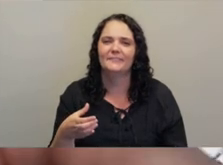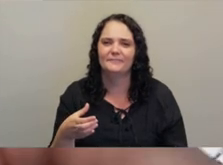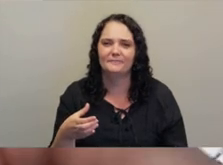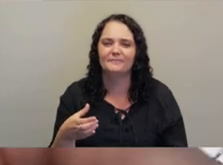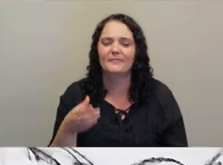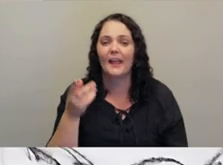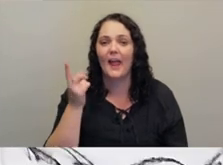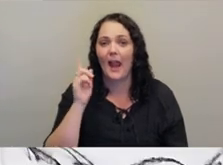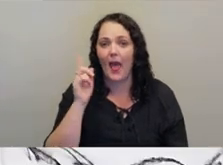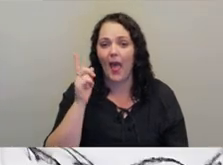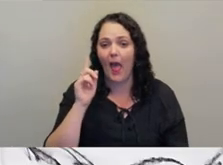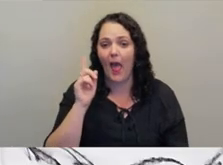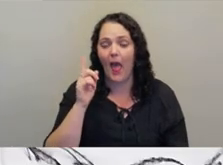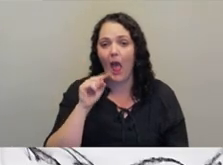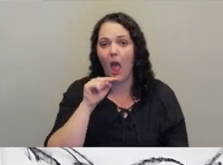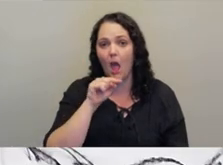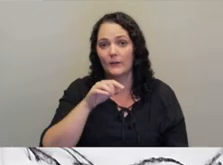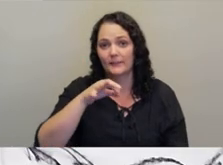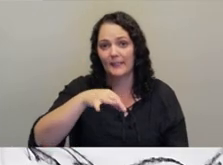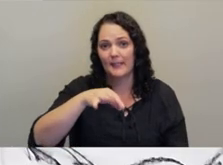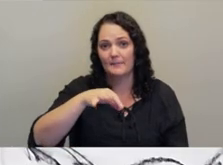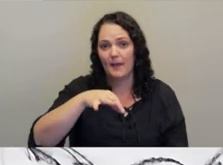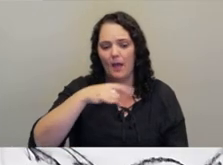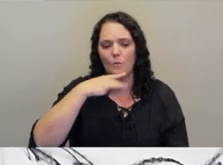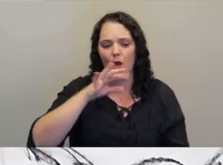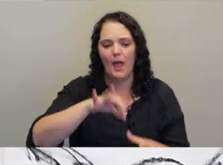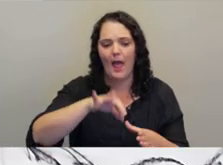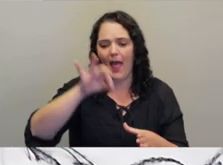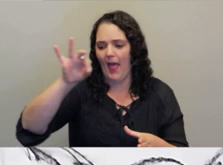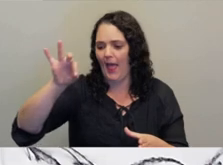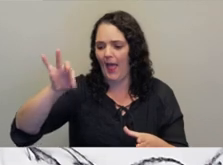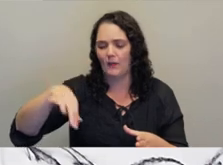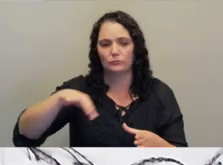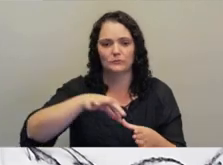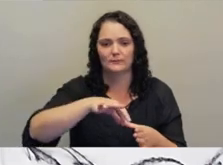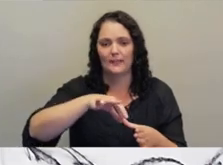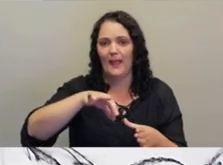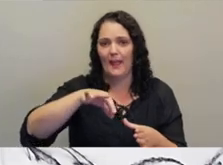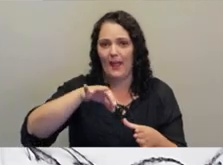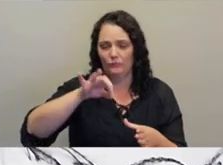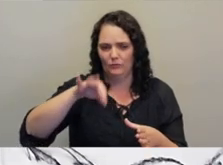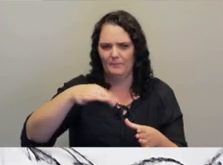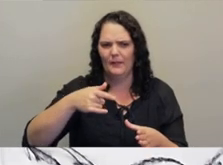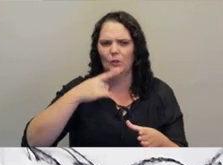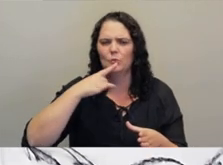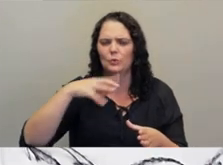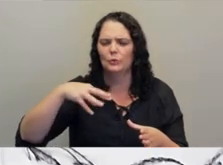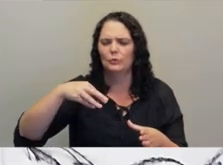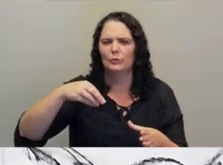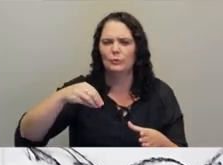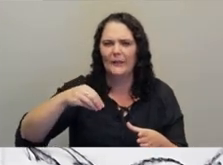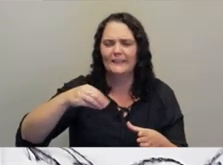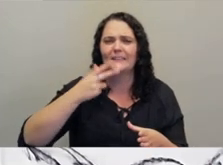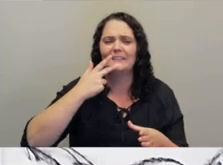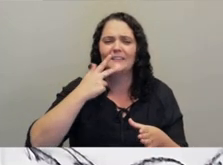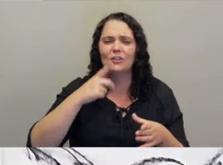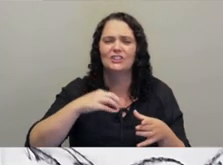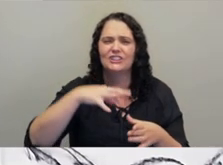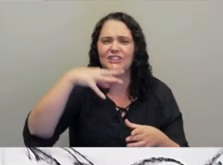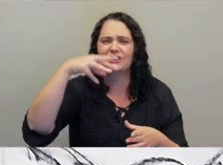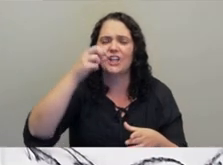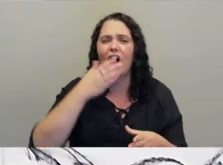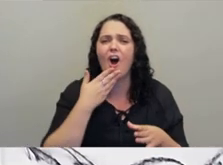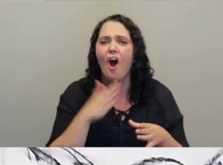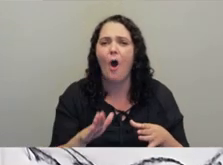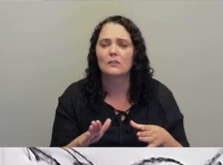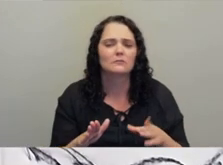And what I'm going to do now is I'm going to take each one of those tea bags out and I'm just going to squeeze it. Make sure it's cool enough. Don't touch it, please, if it's